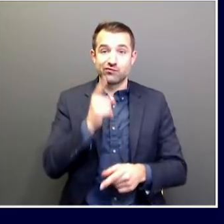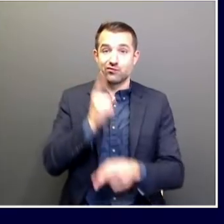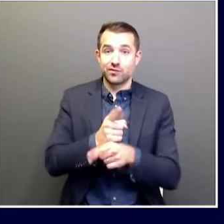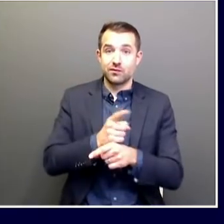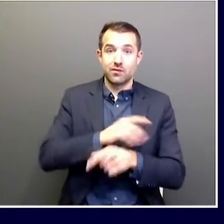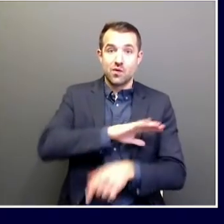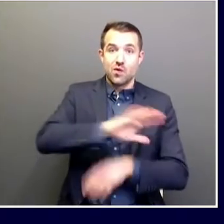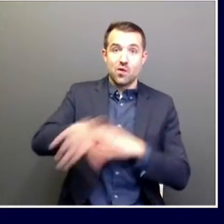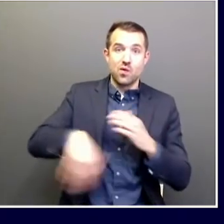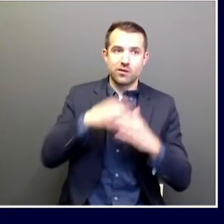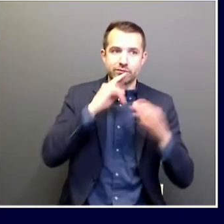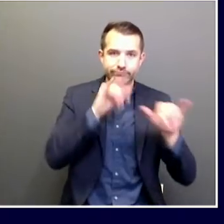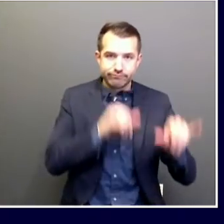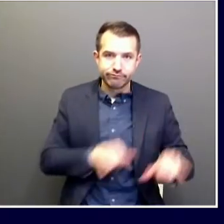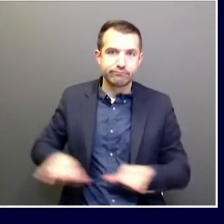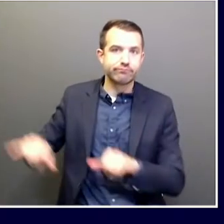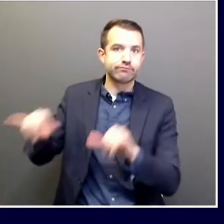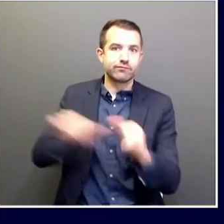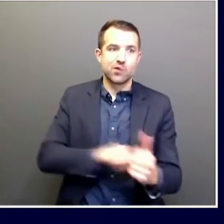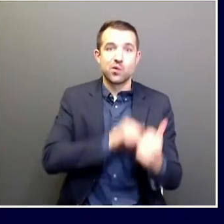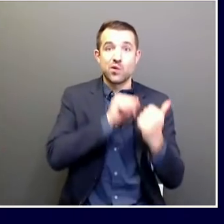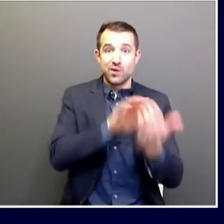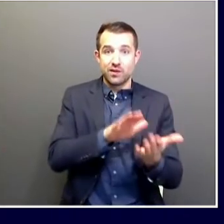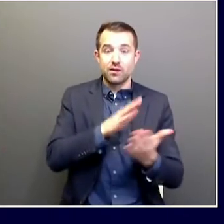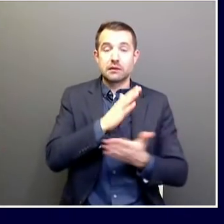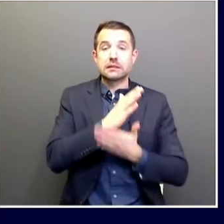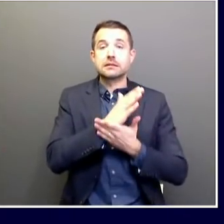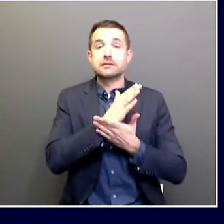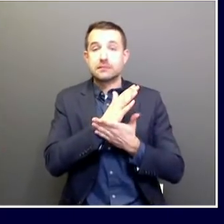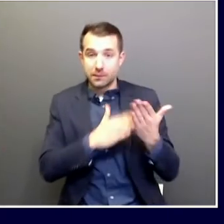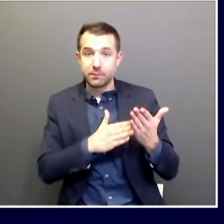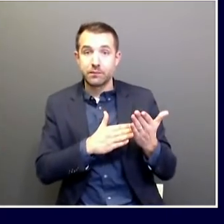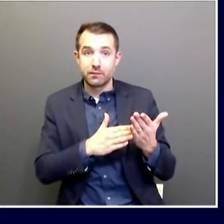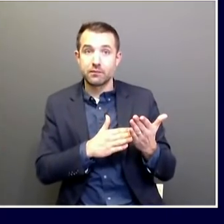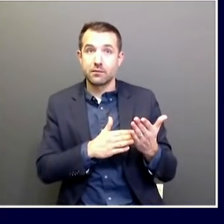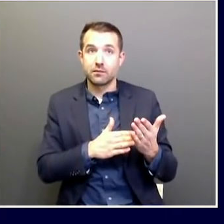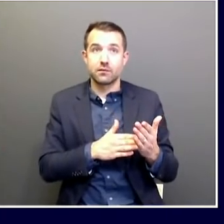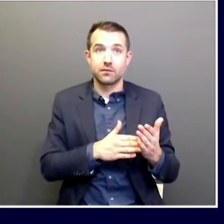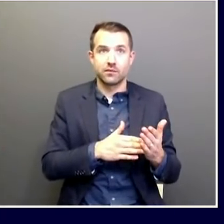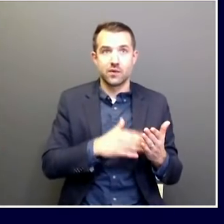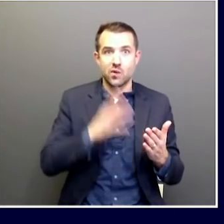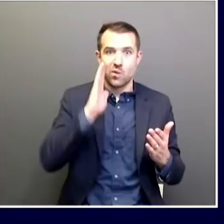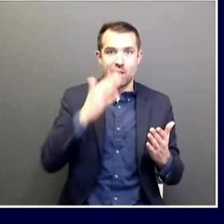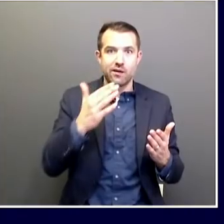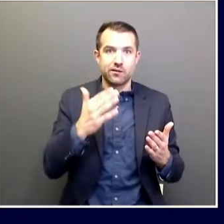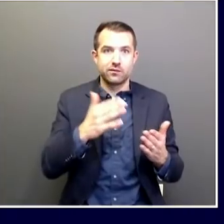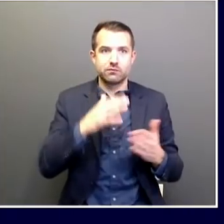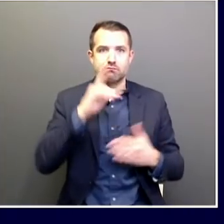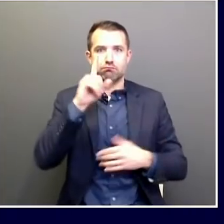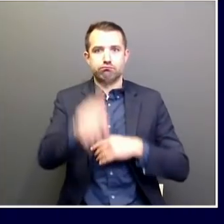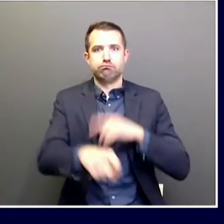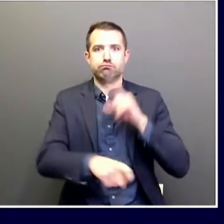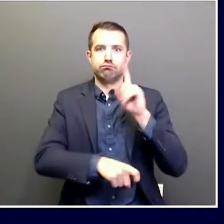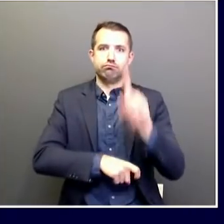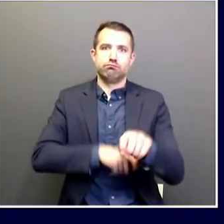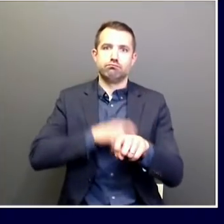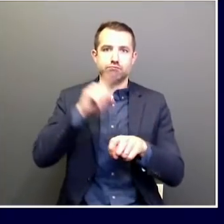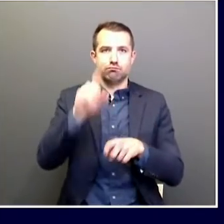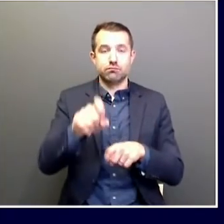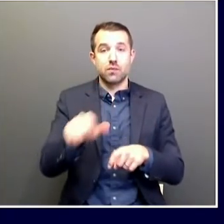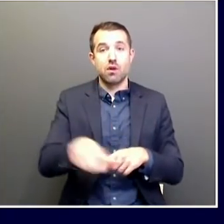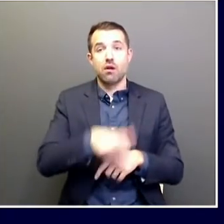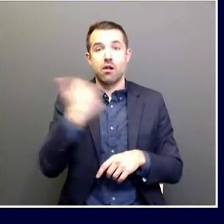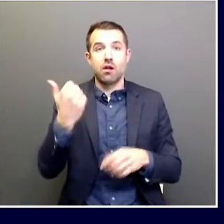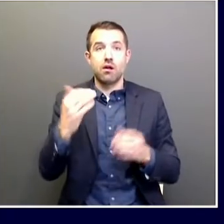some providers go through the questions more systematically. Others ask you to fill out the form yourself, and they rely upon that.